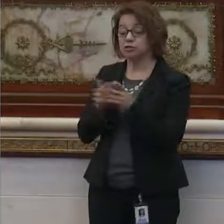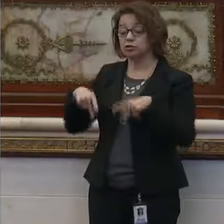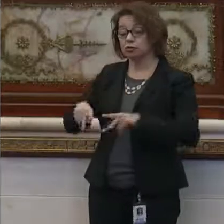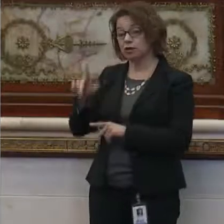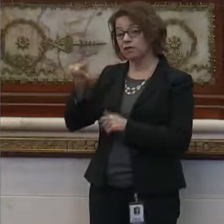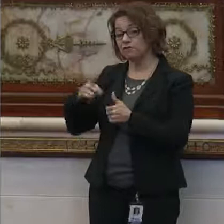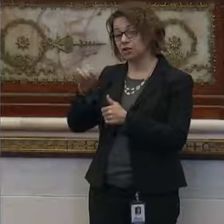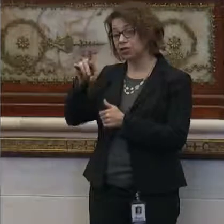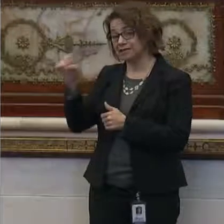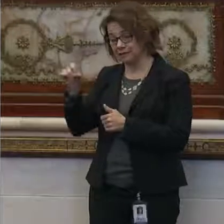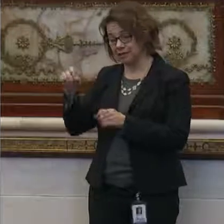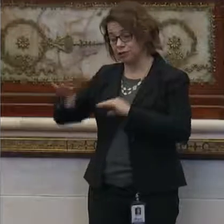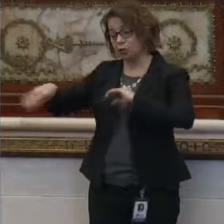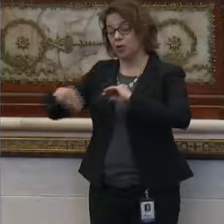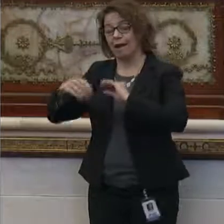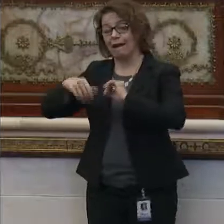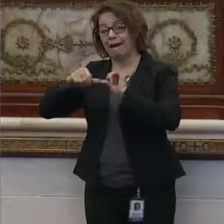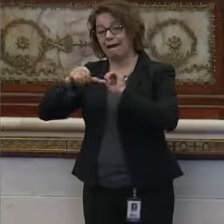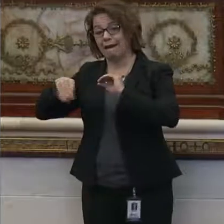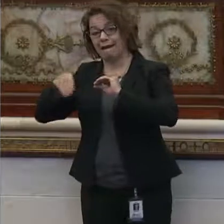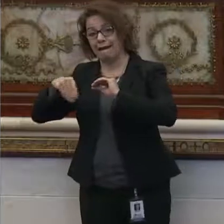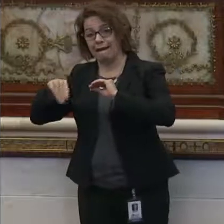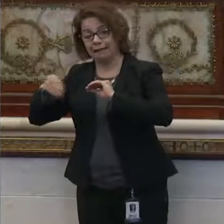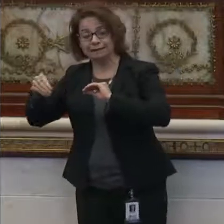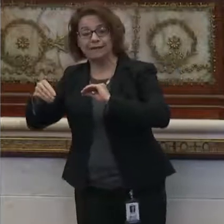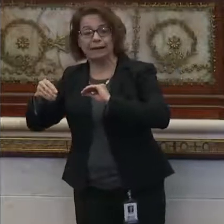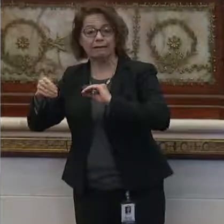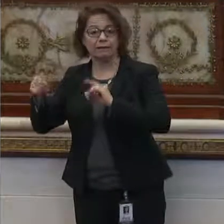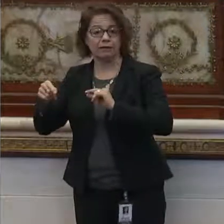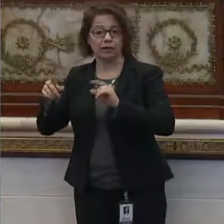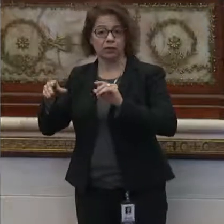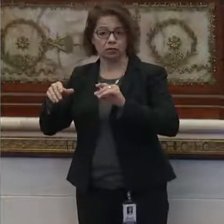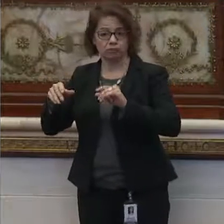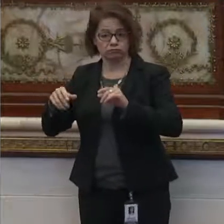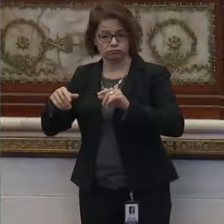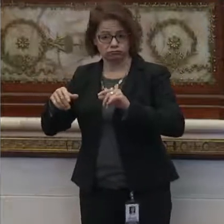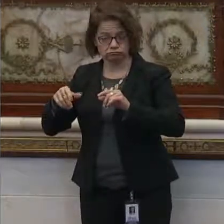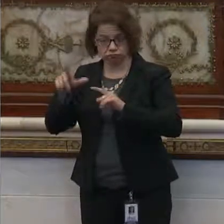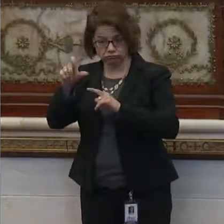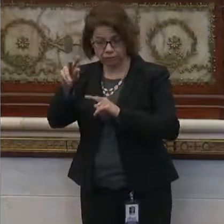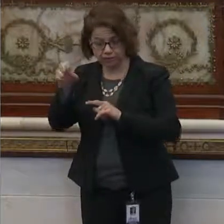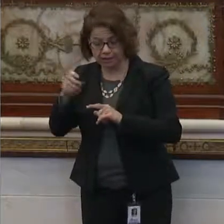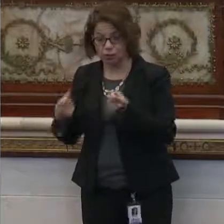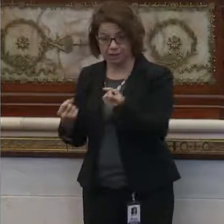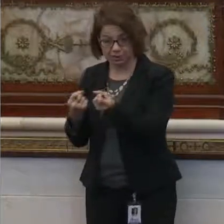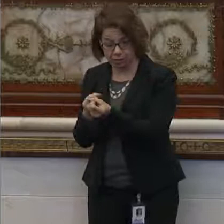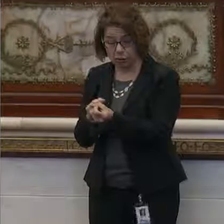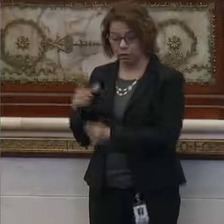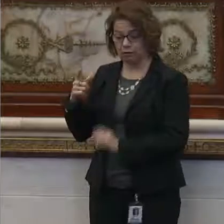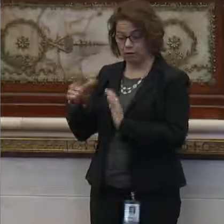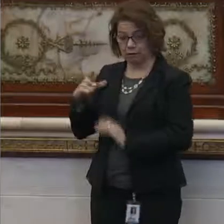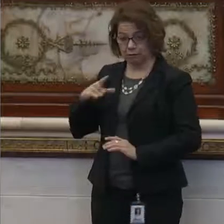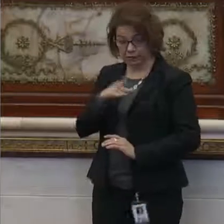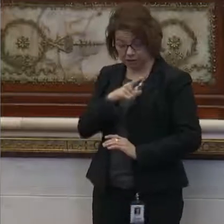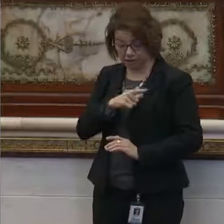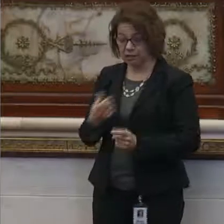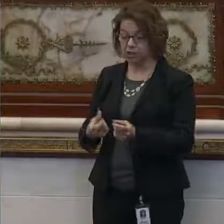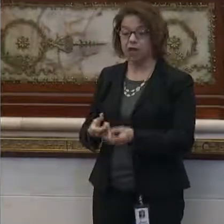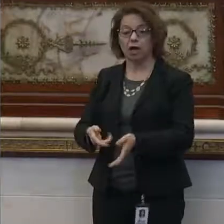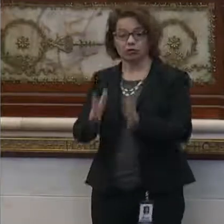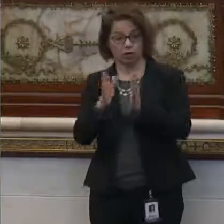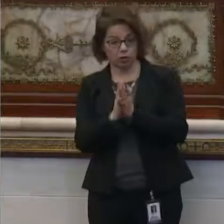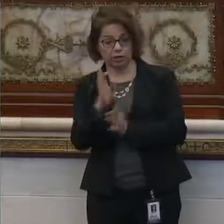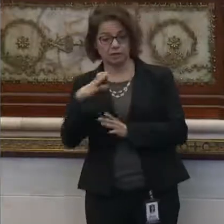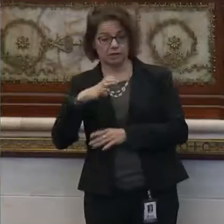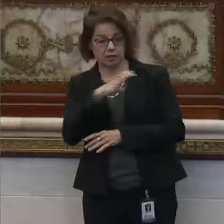its already successful track record at Byrne over the next 10 years. For that reason, we support this legislation, and I respectfully request this committee approve Bill